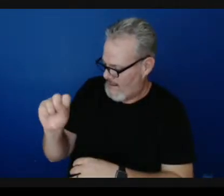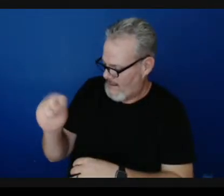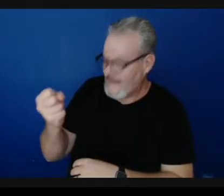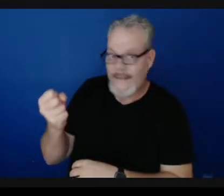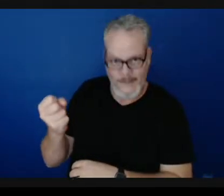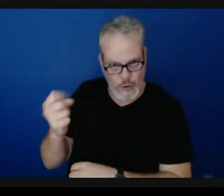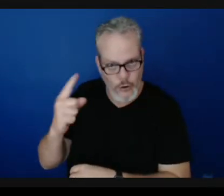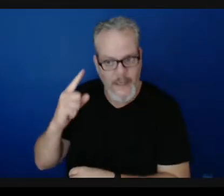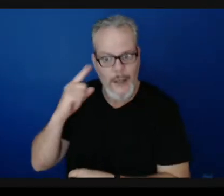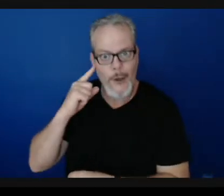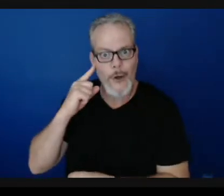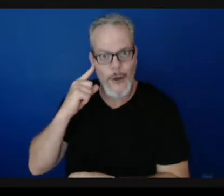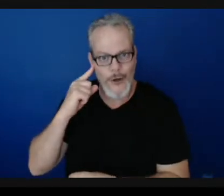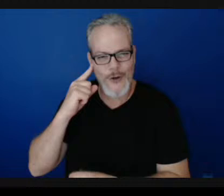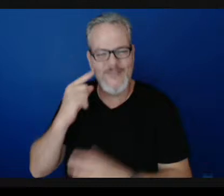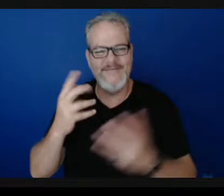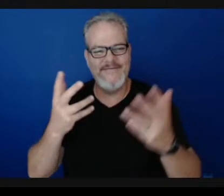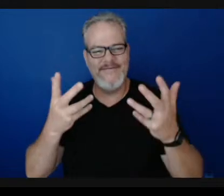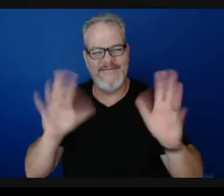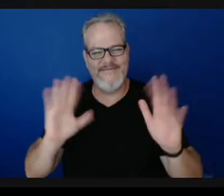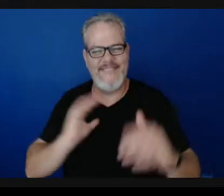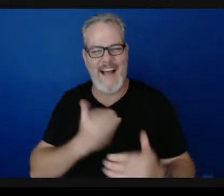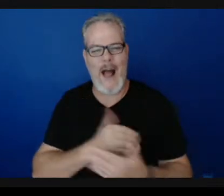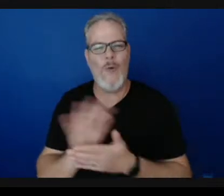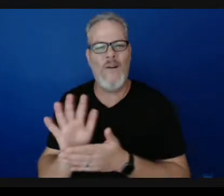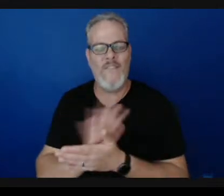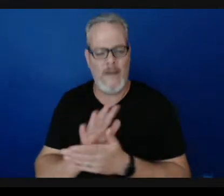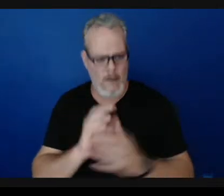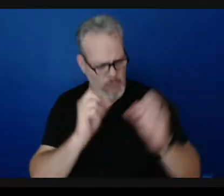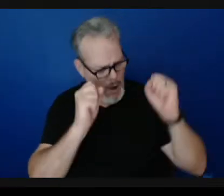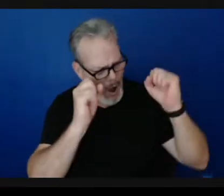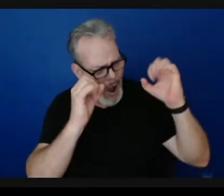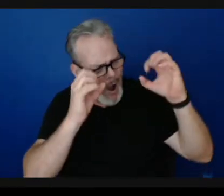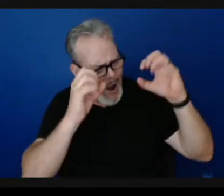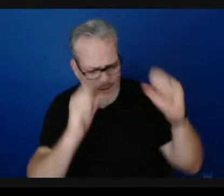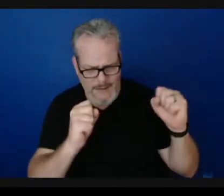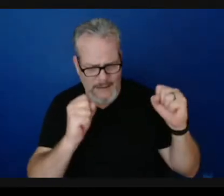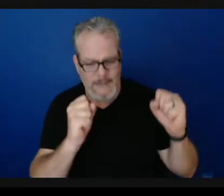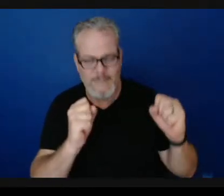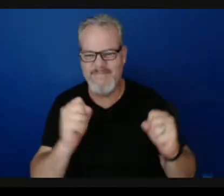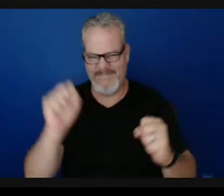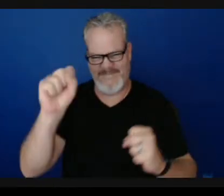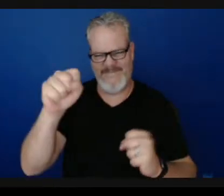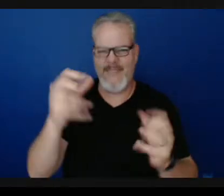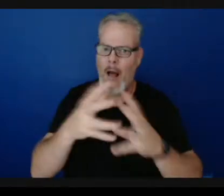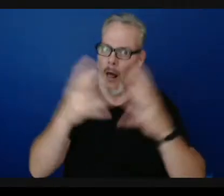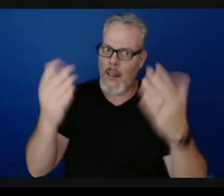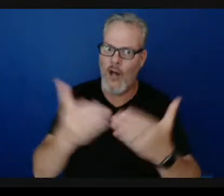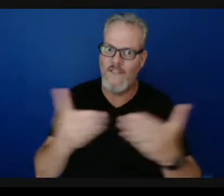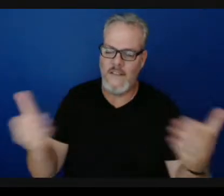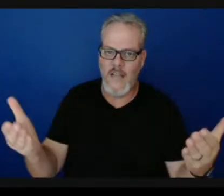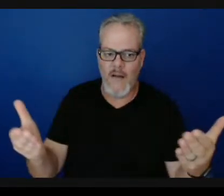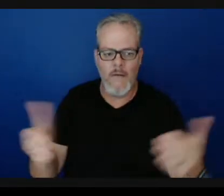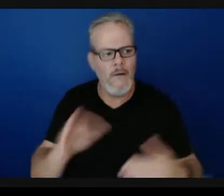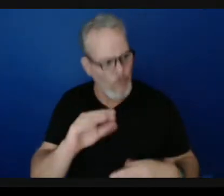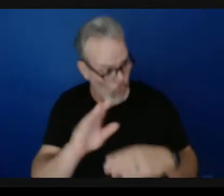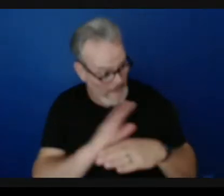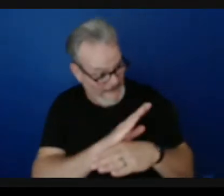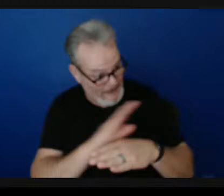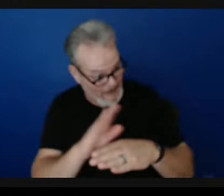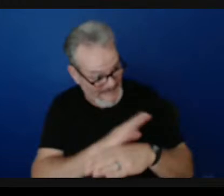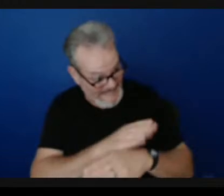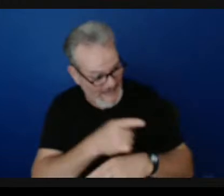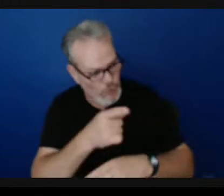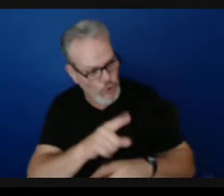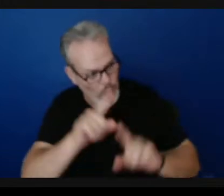So that's what I have there for our video. Awesome. Yeah, a lot of stuff there. And what was it? How busy was it at that? Because you guys